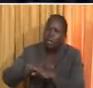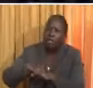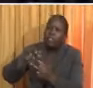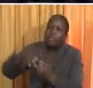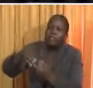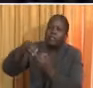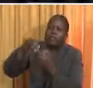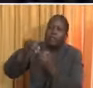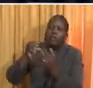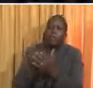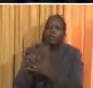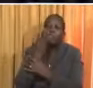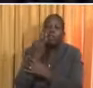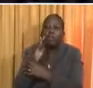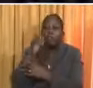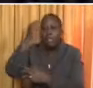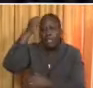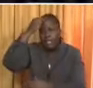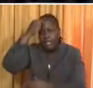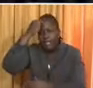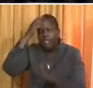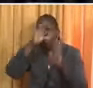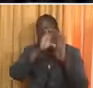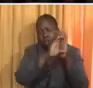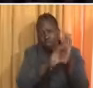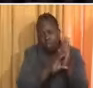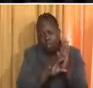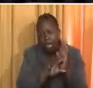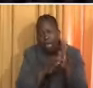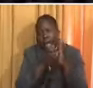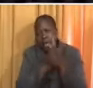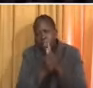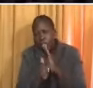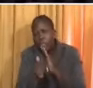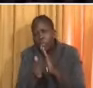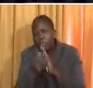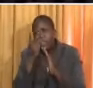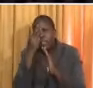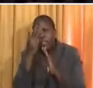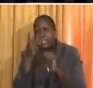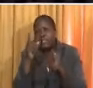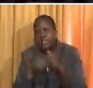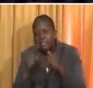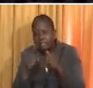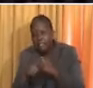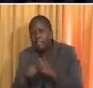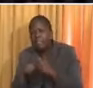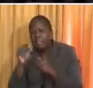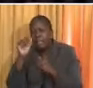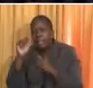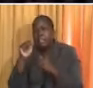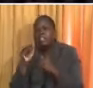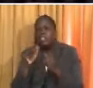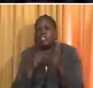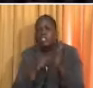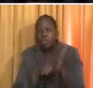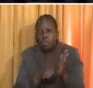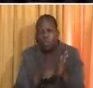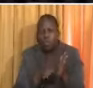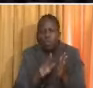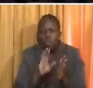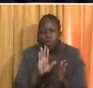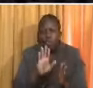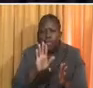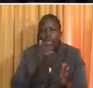of the Indian Constitution, Article 368 to be exact, their experience, and also